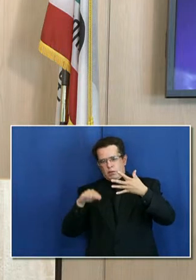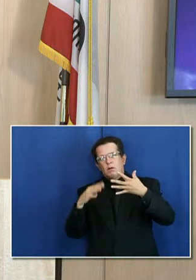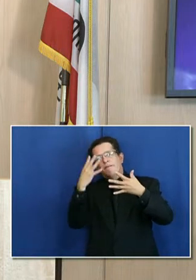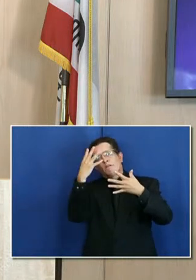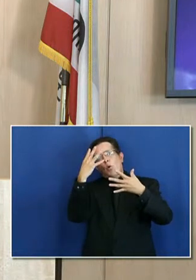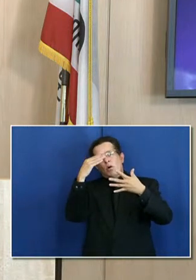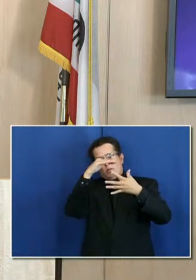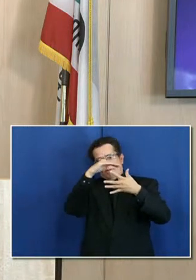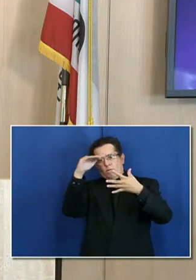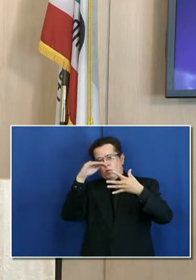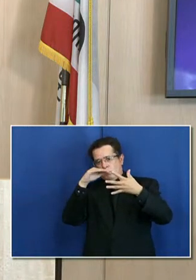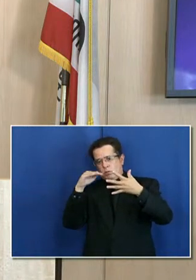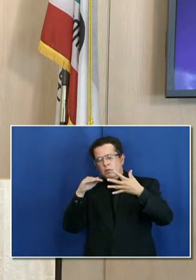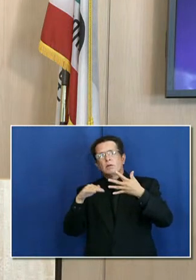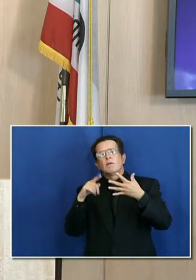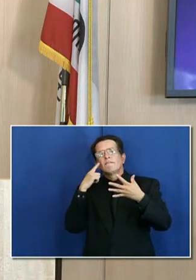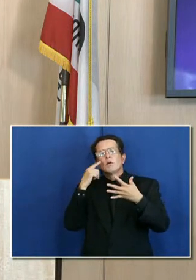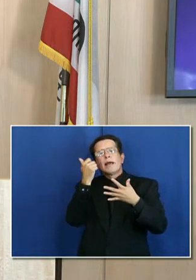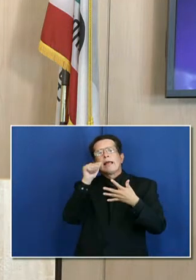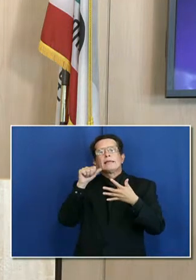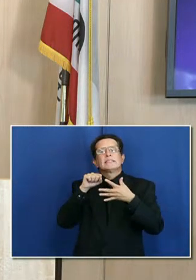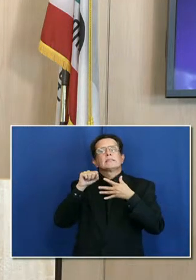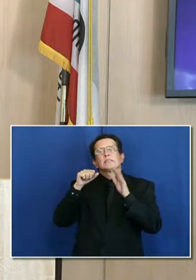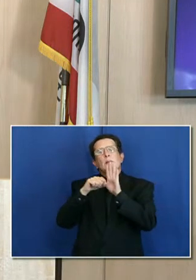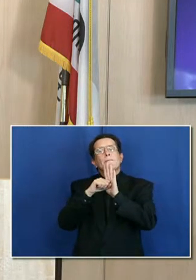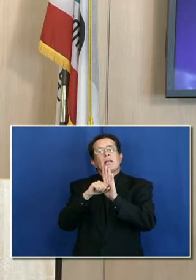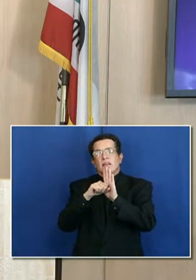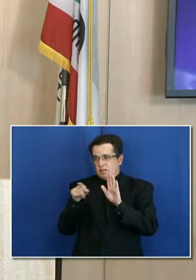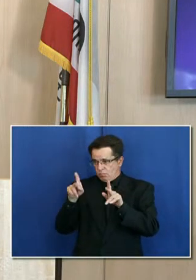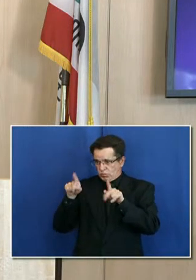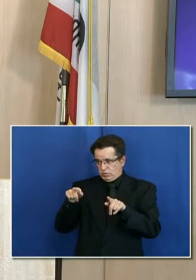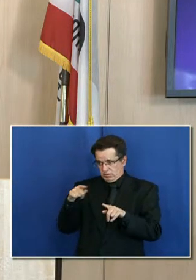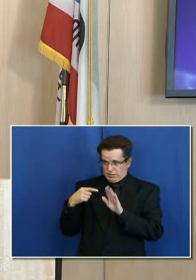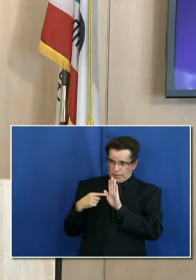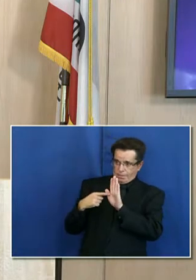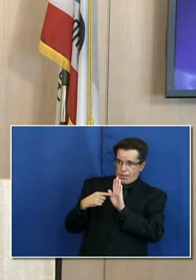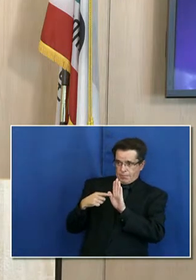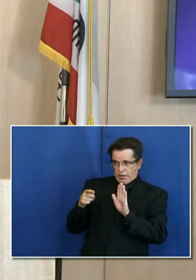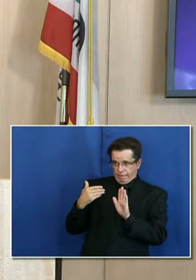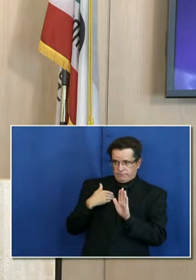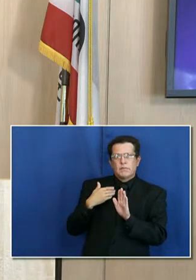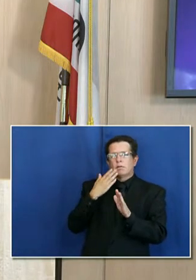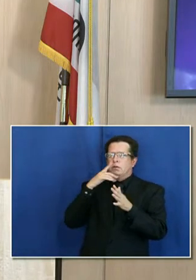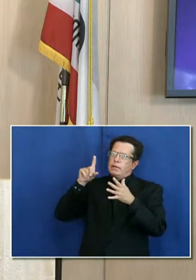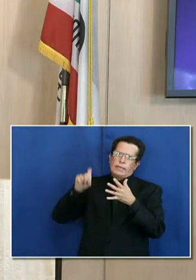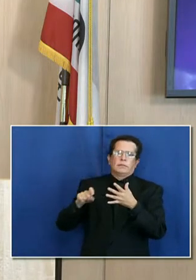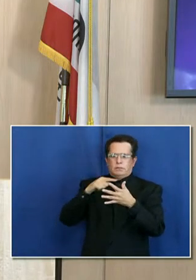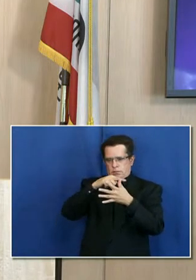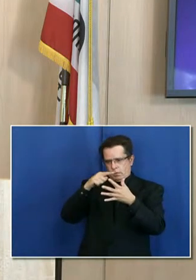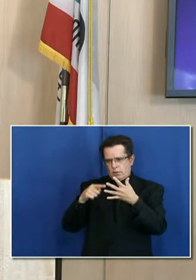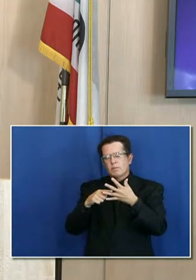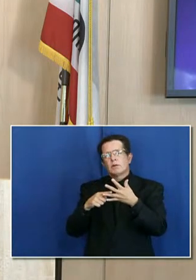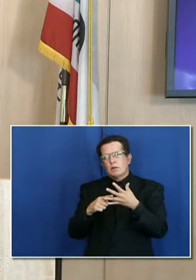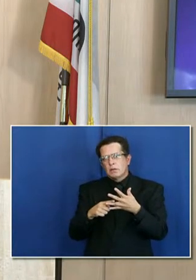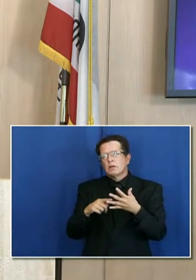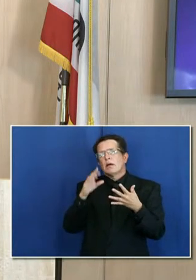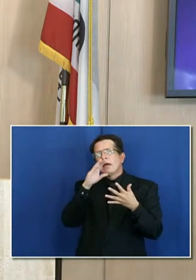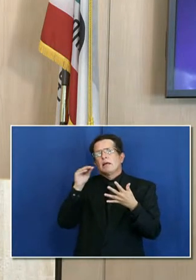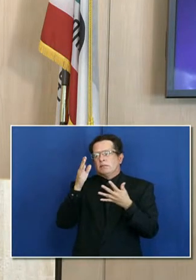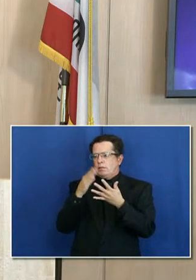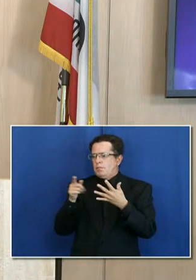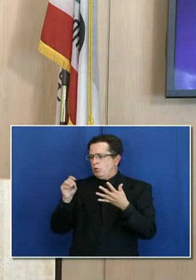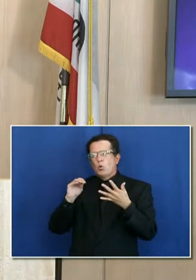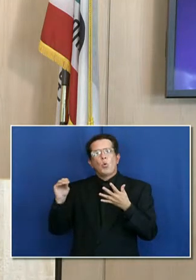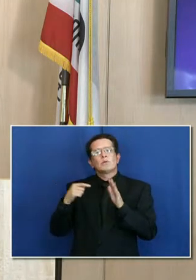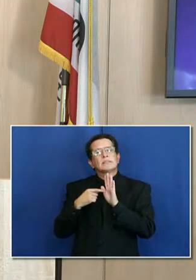priority for symptomatic settings or individuals in the first 2, and then asymptomatic groups